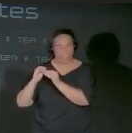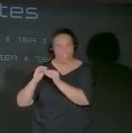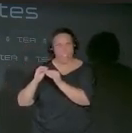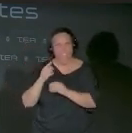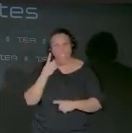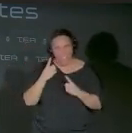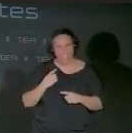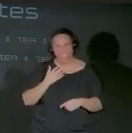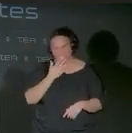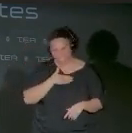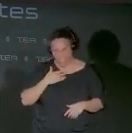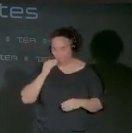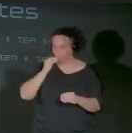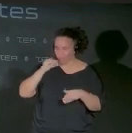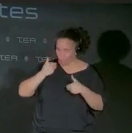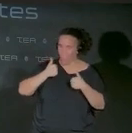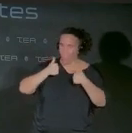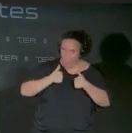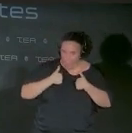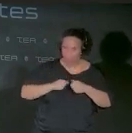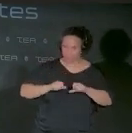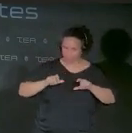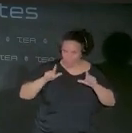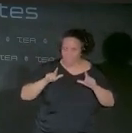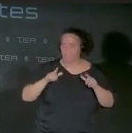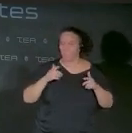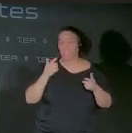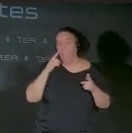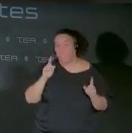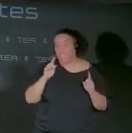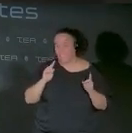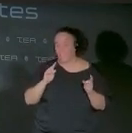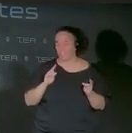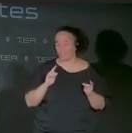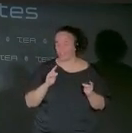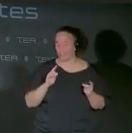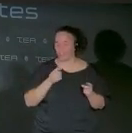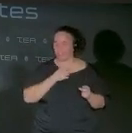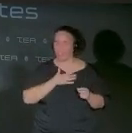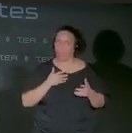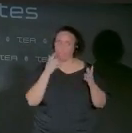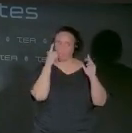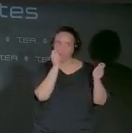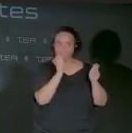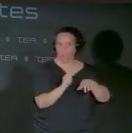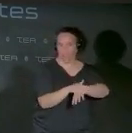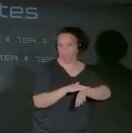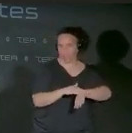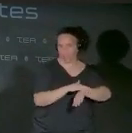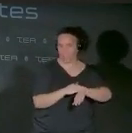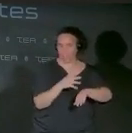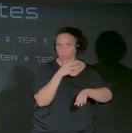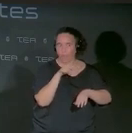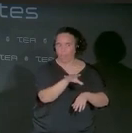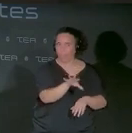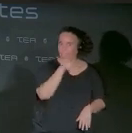the decision of the Ministry of Culture and the Spanish government to put video games at a European level